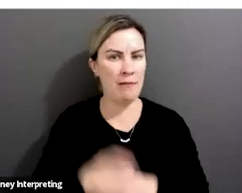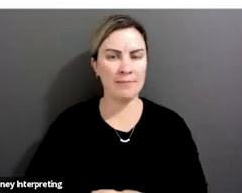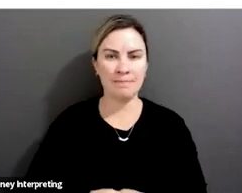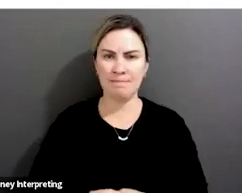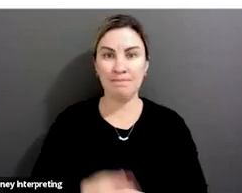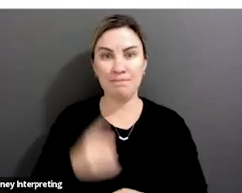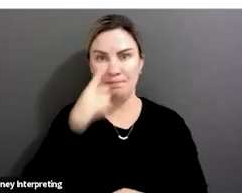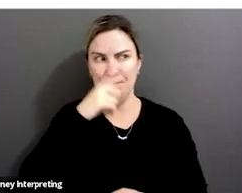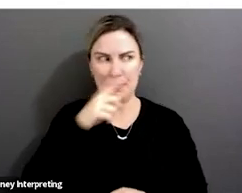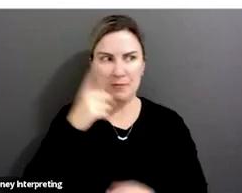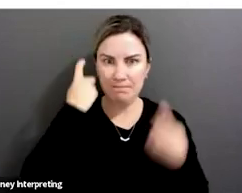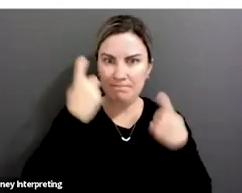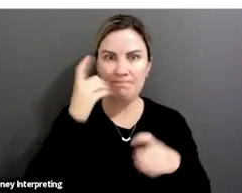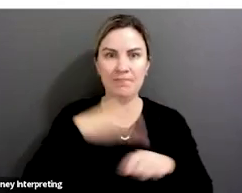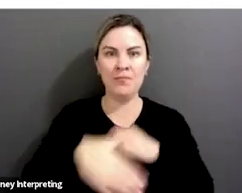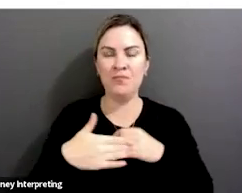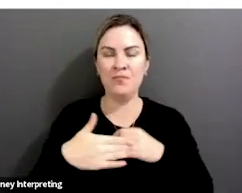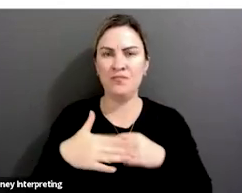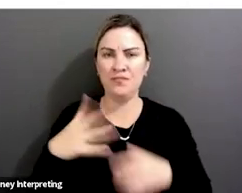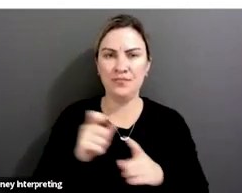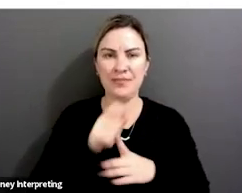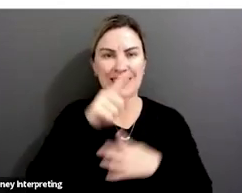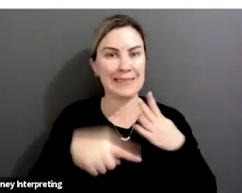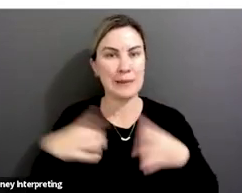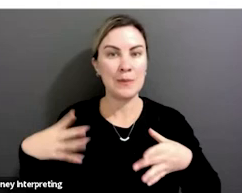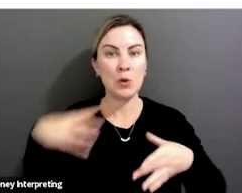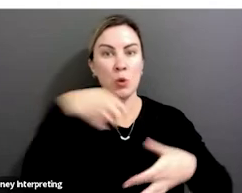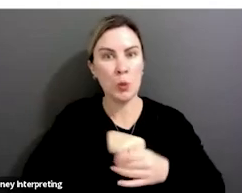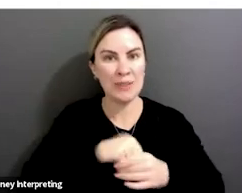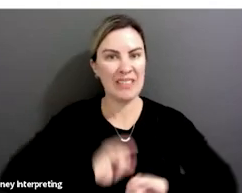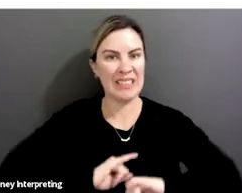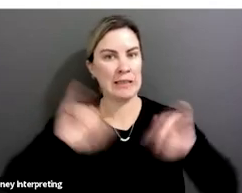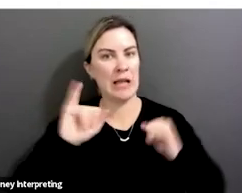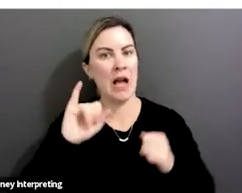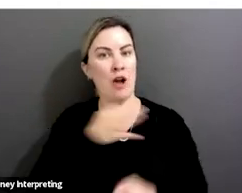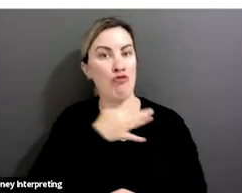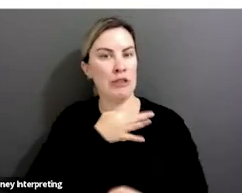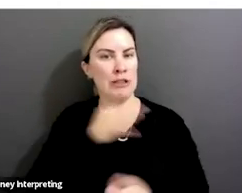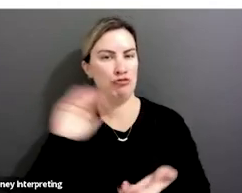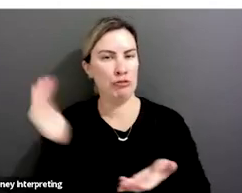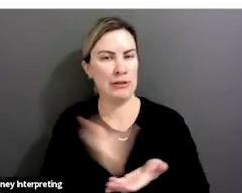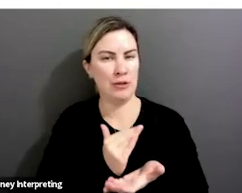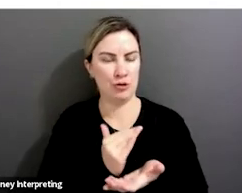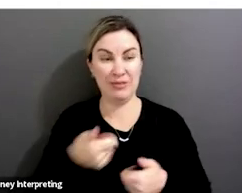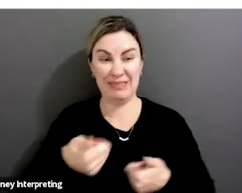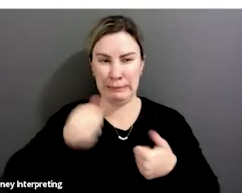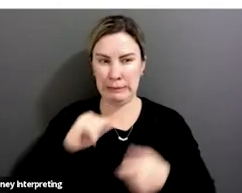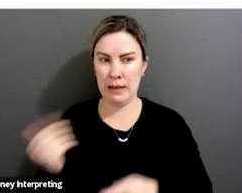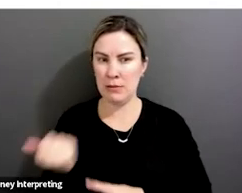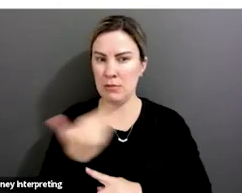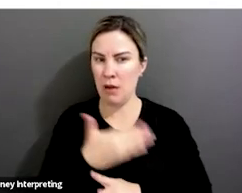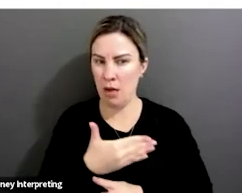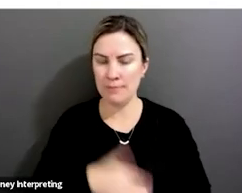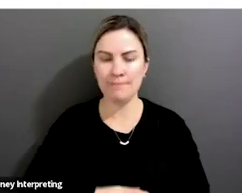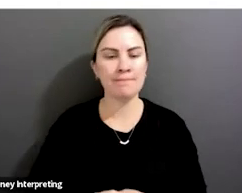about inclusive disaster risk reduction and actually how to put it into action. So can I have the next slide, please? And if we're going to talk